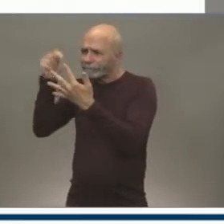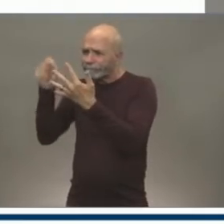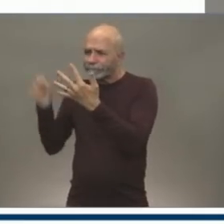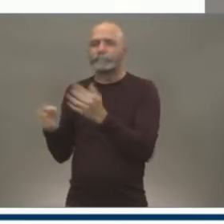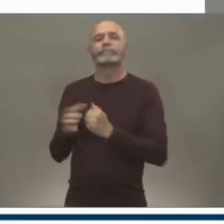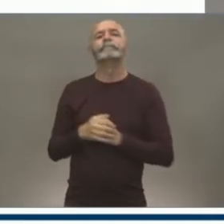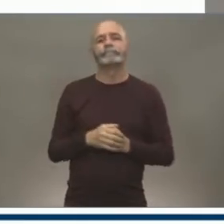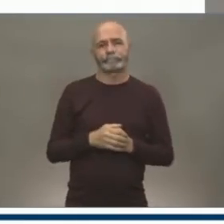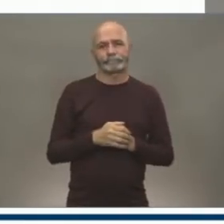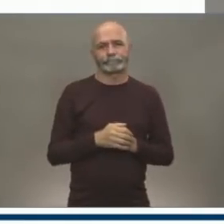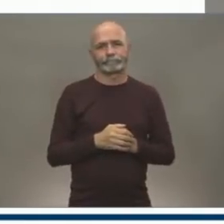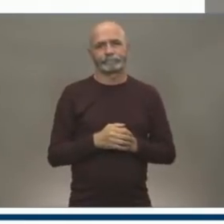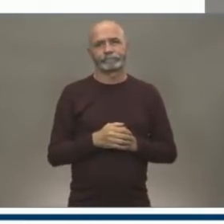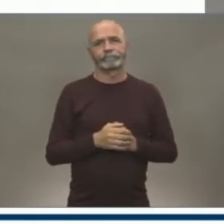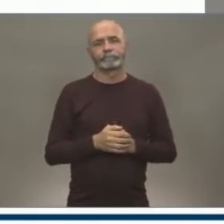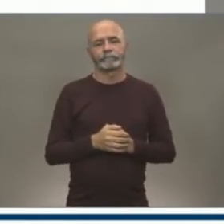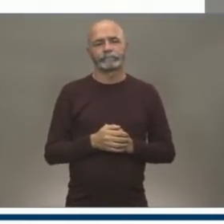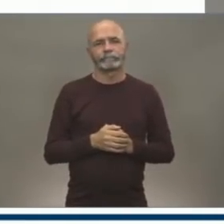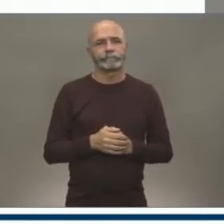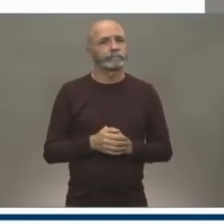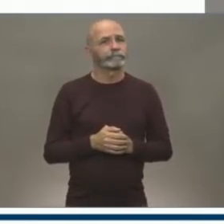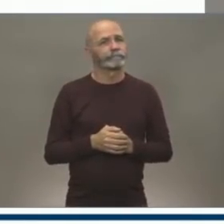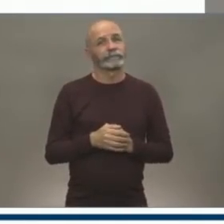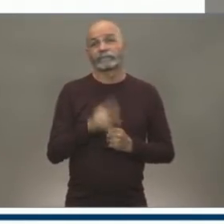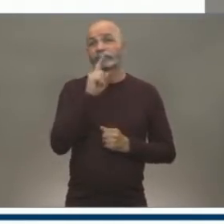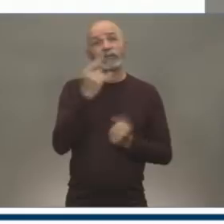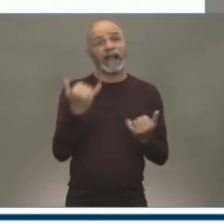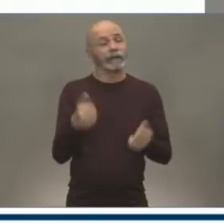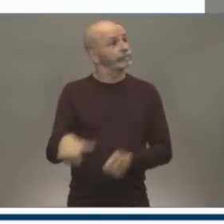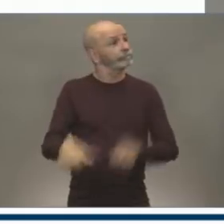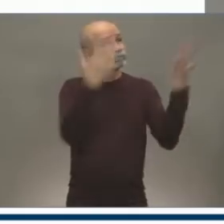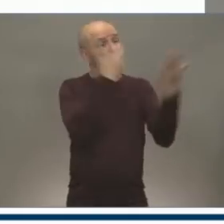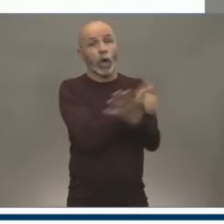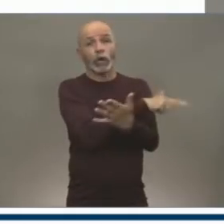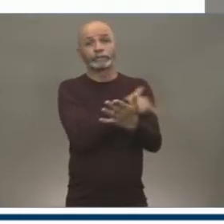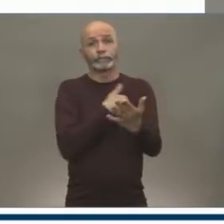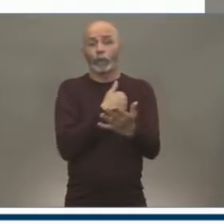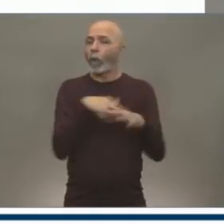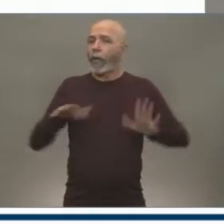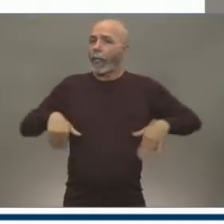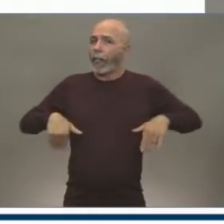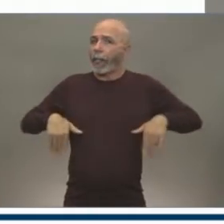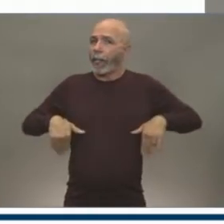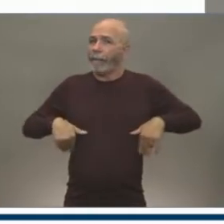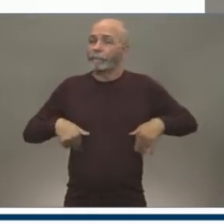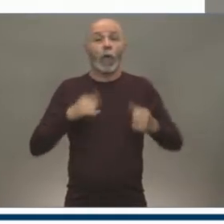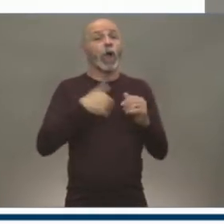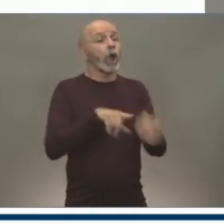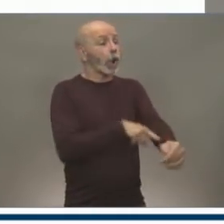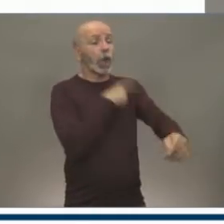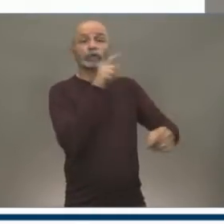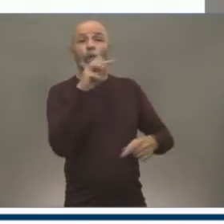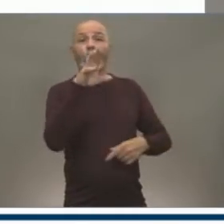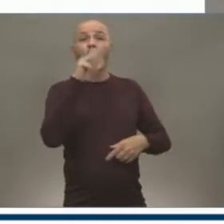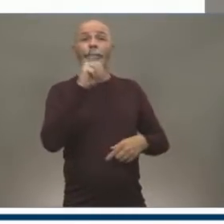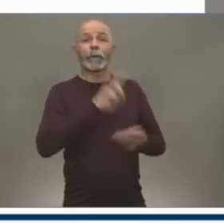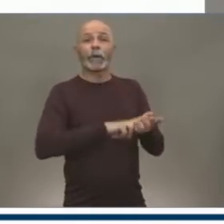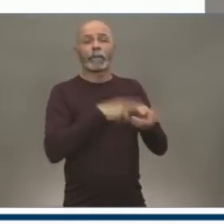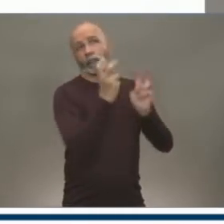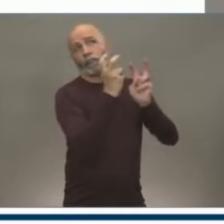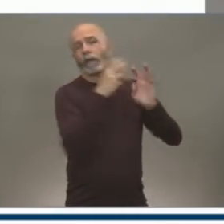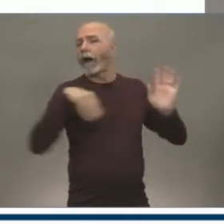individuals. We have nobody in the hospital right now, and there are no cases in long-term care, and we really hope to keep it that